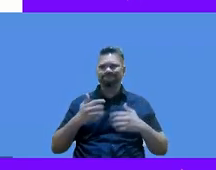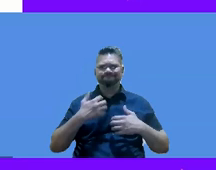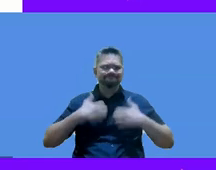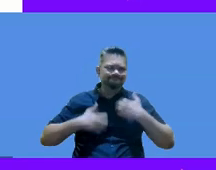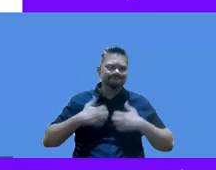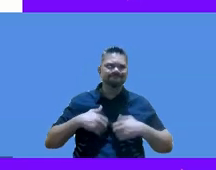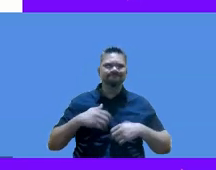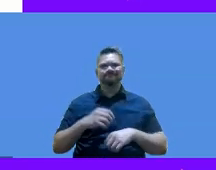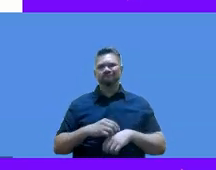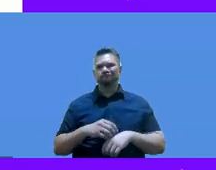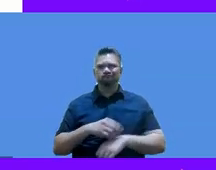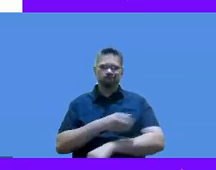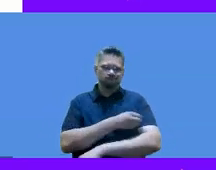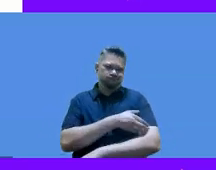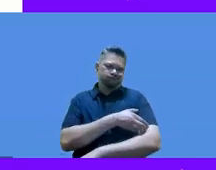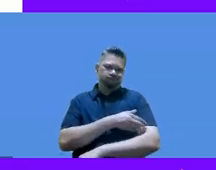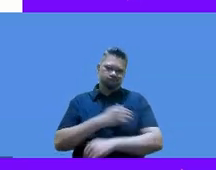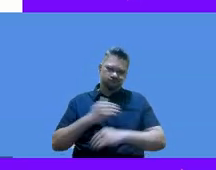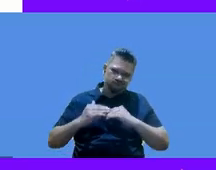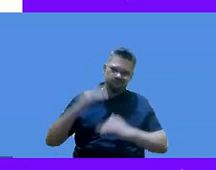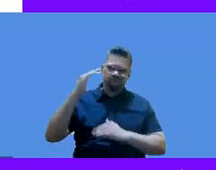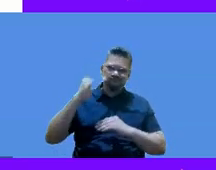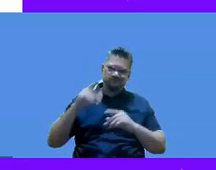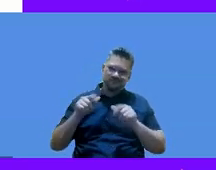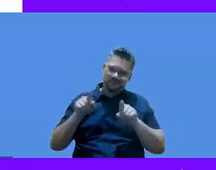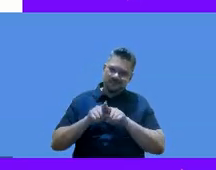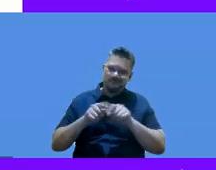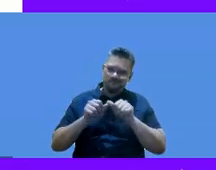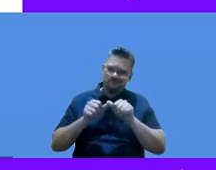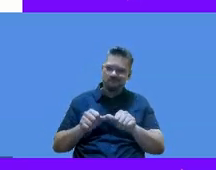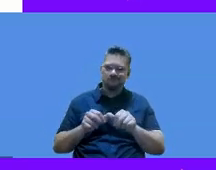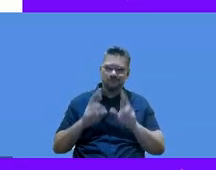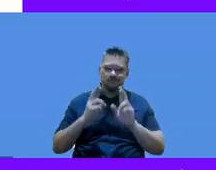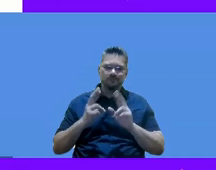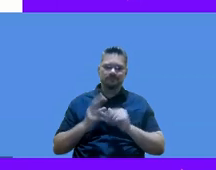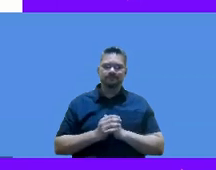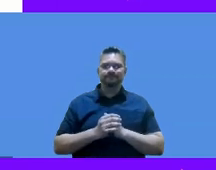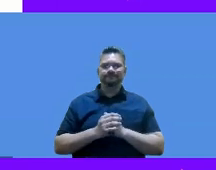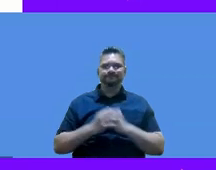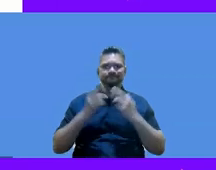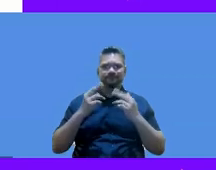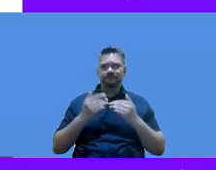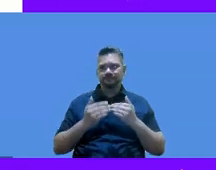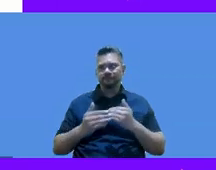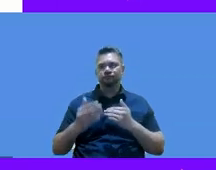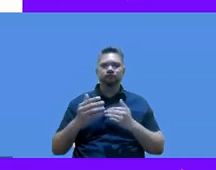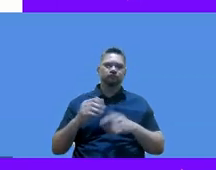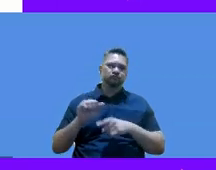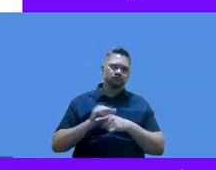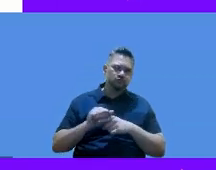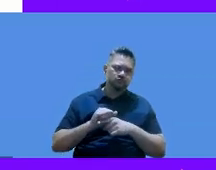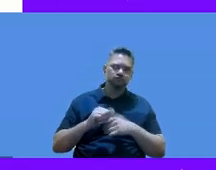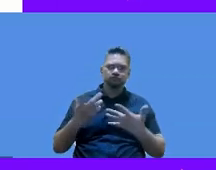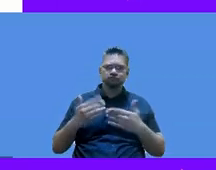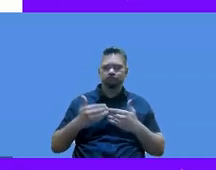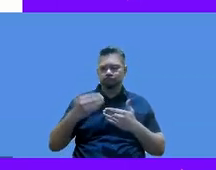next couple of days. See some of you at the Global Forum training on Friday. And please do stay in touch. Keep